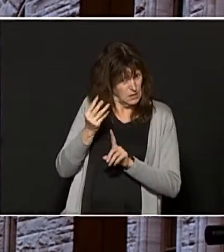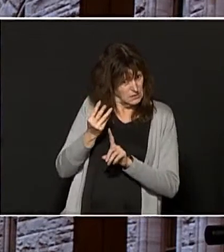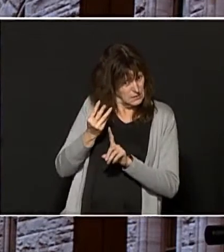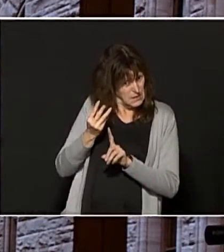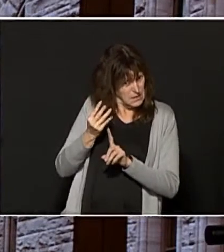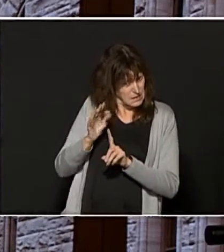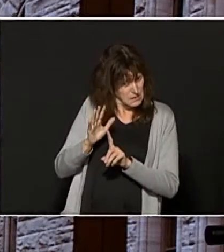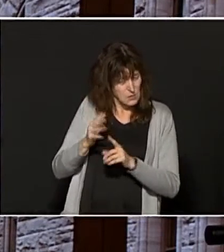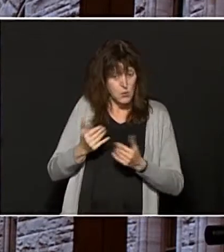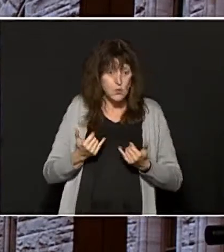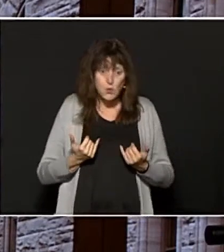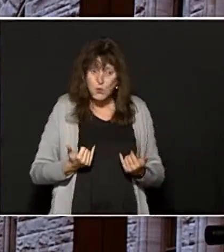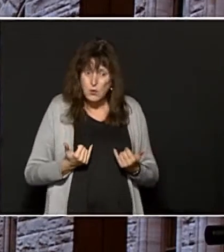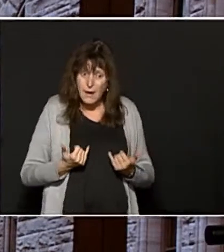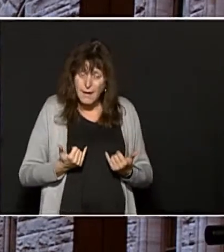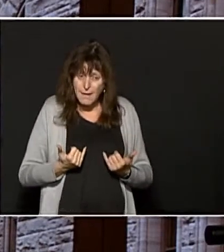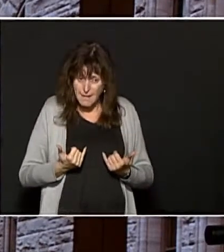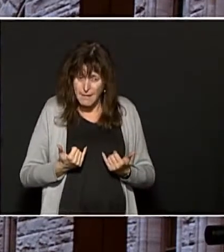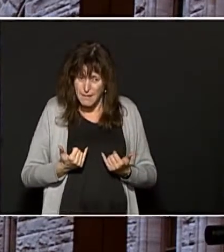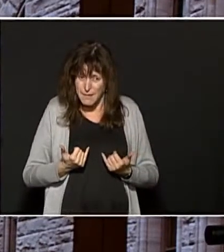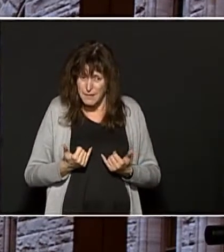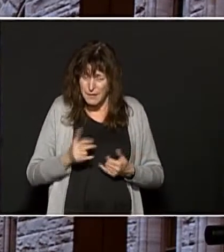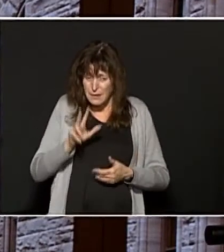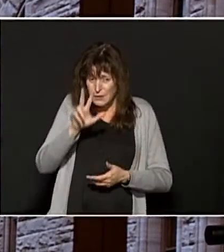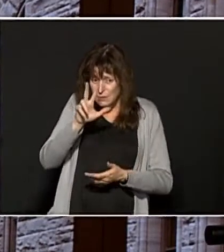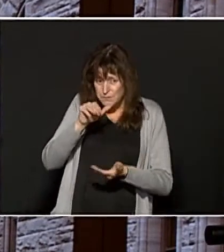Today, we're reporting